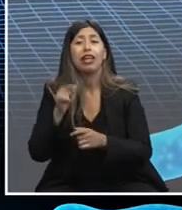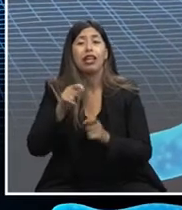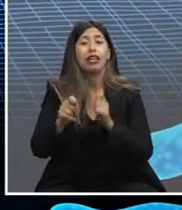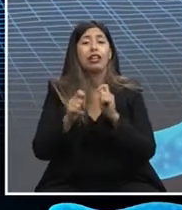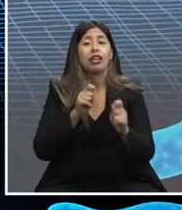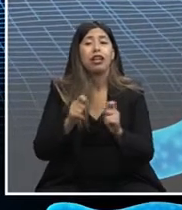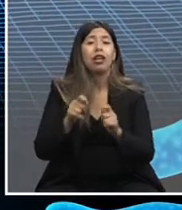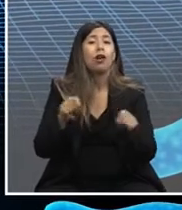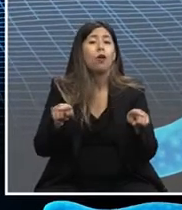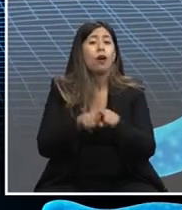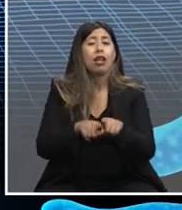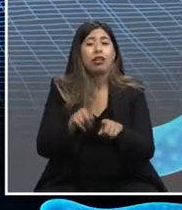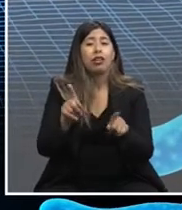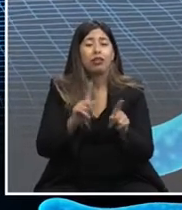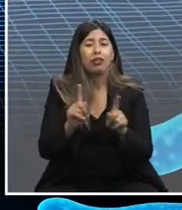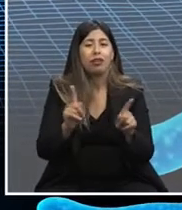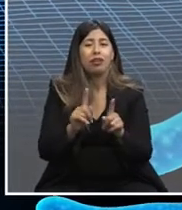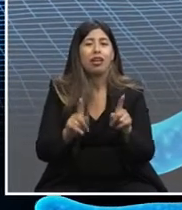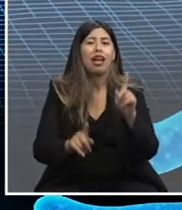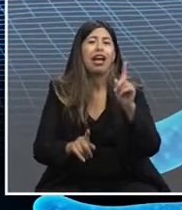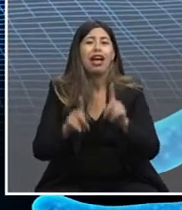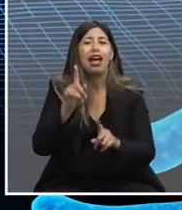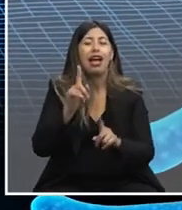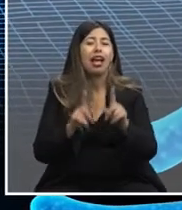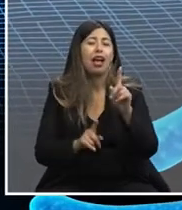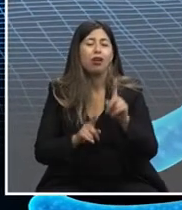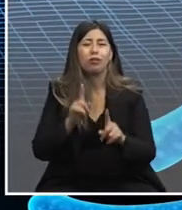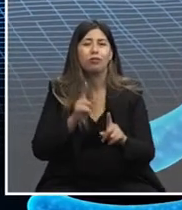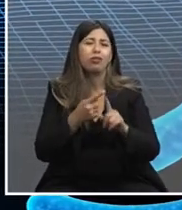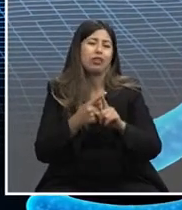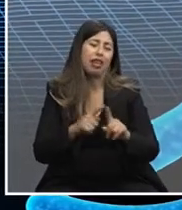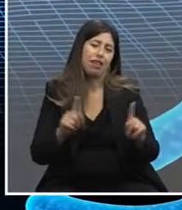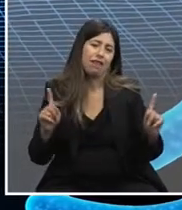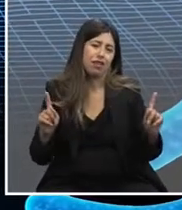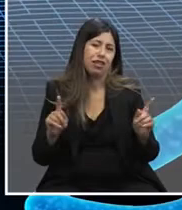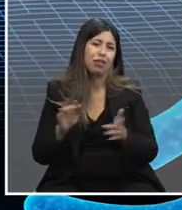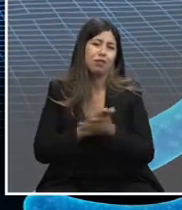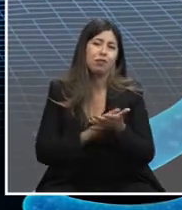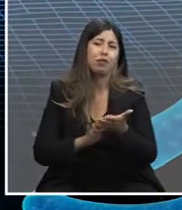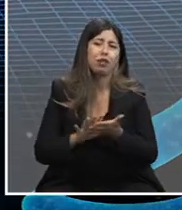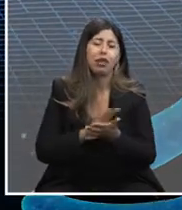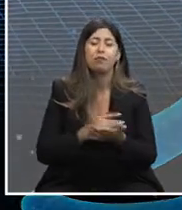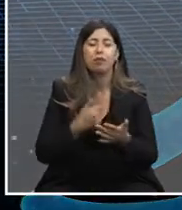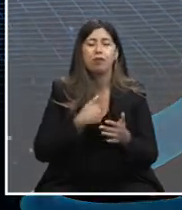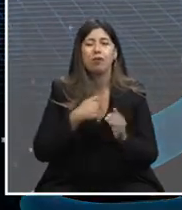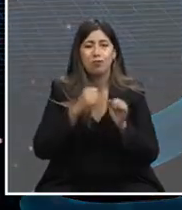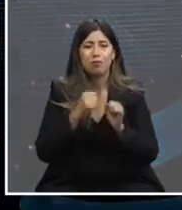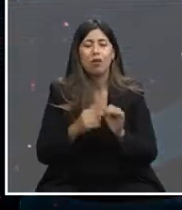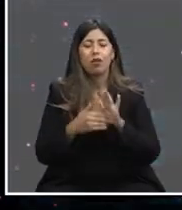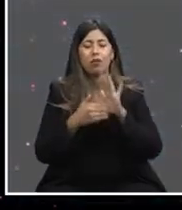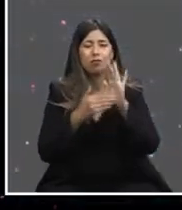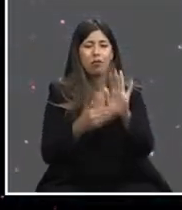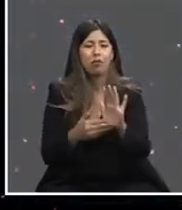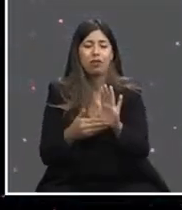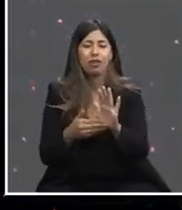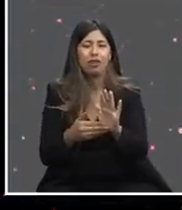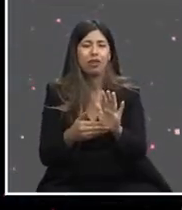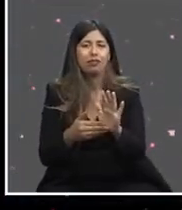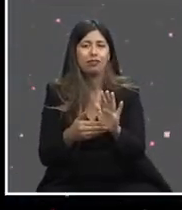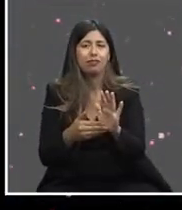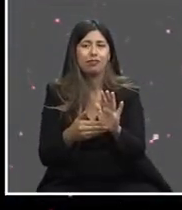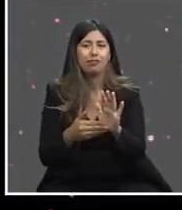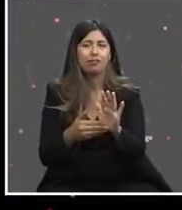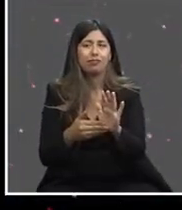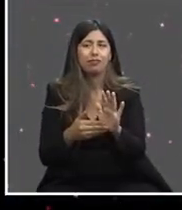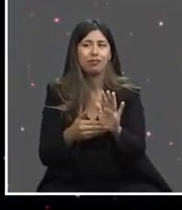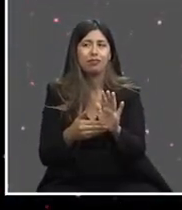likely than others. I show how we can use the fossil record to bound the entire natural risk to about a